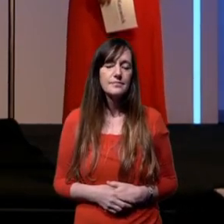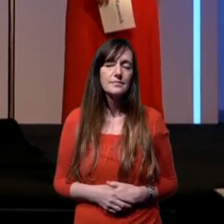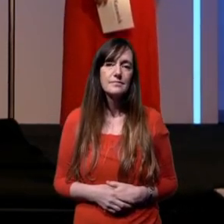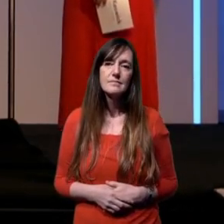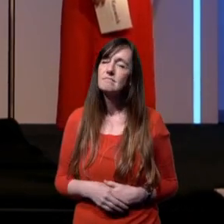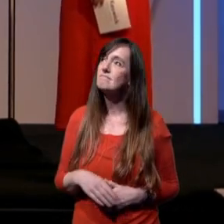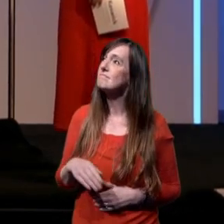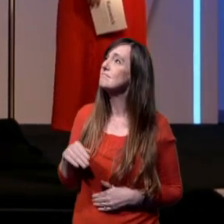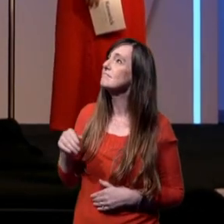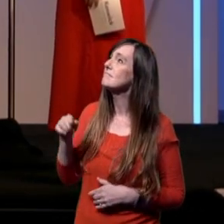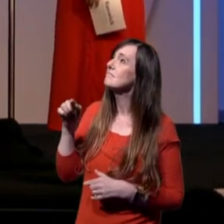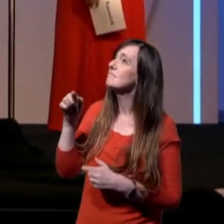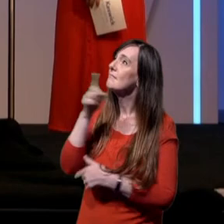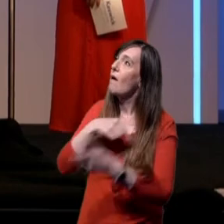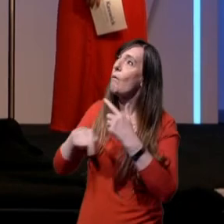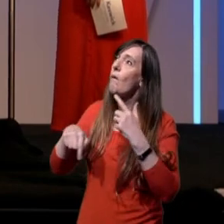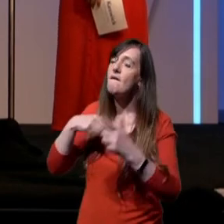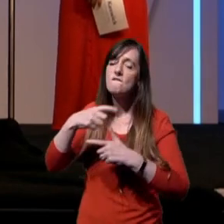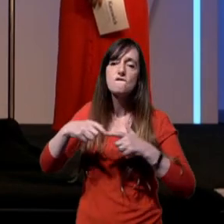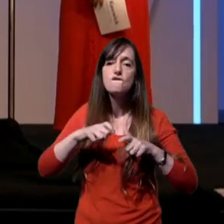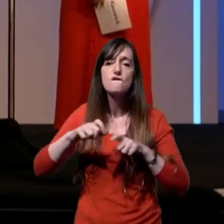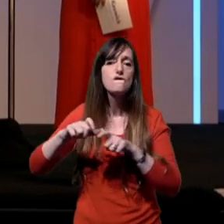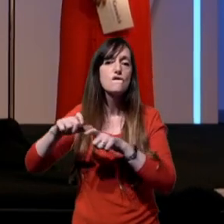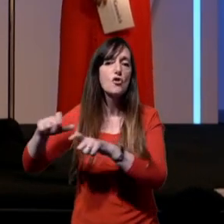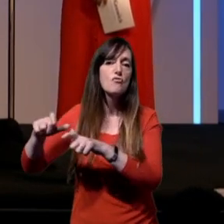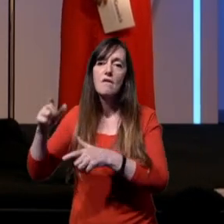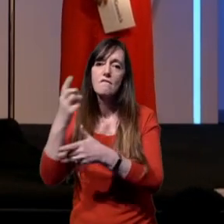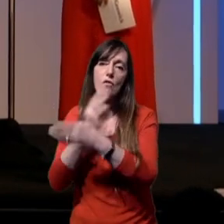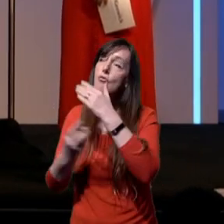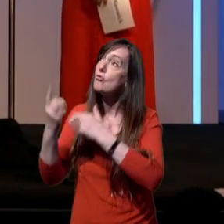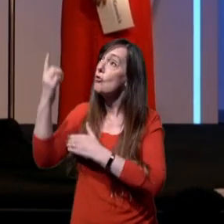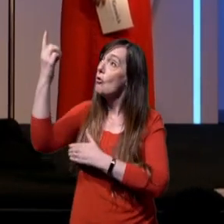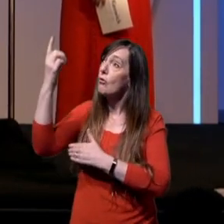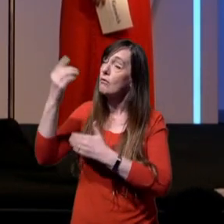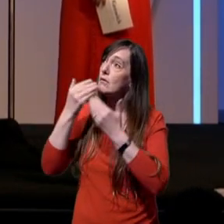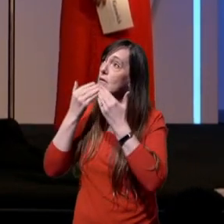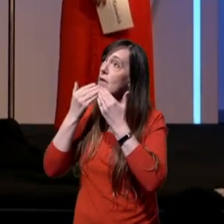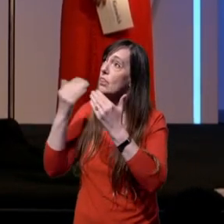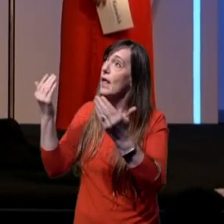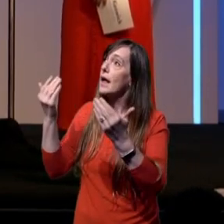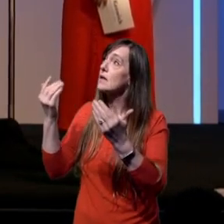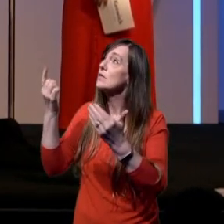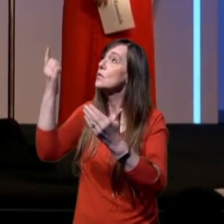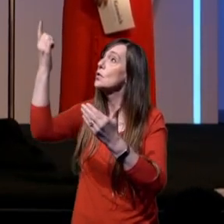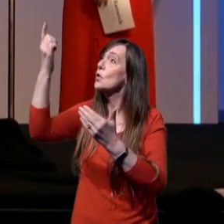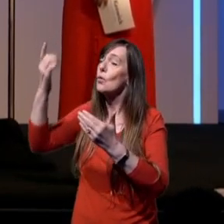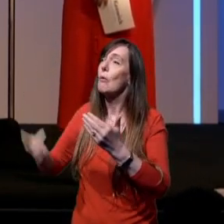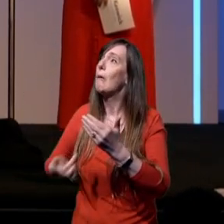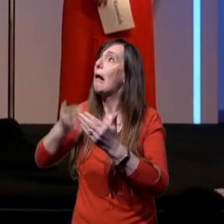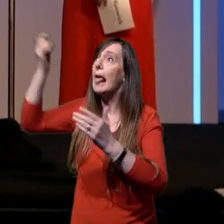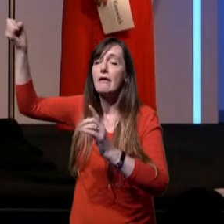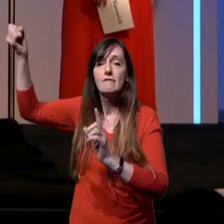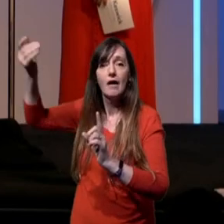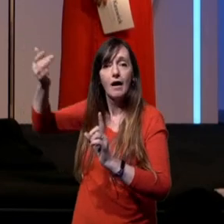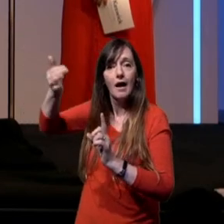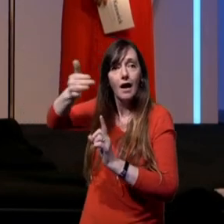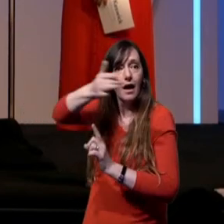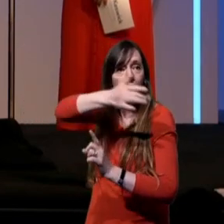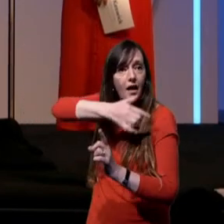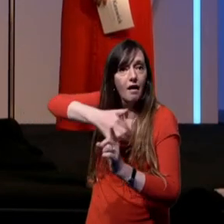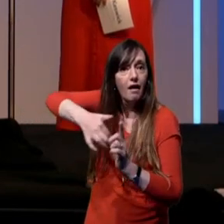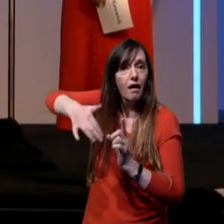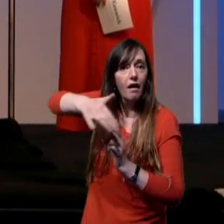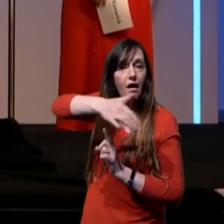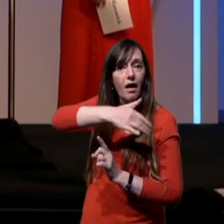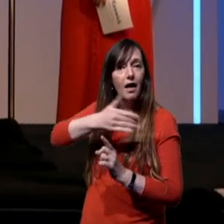Oh, our forever God, we give you thanks that you have dwelt amongst us this evening, that we